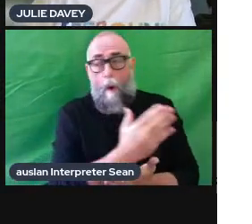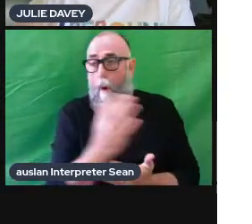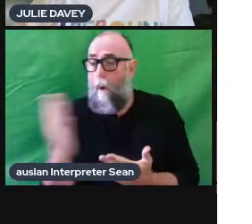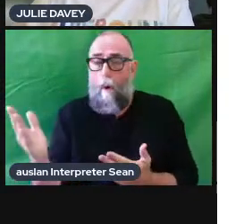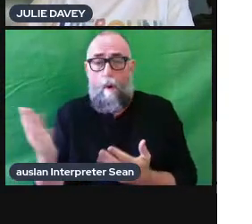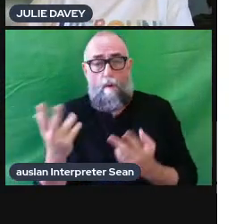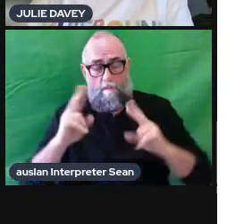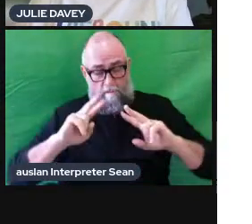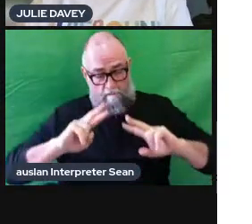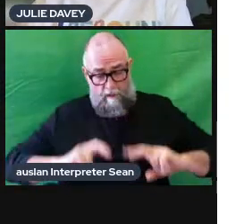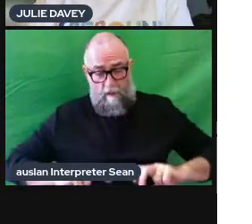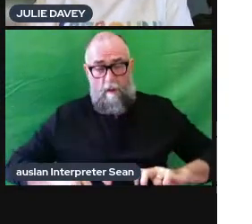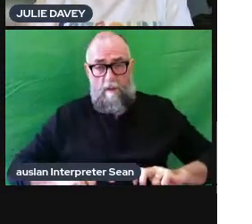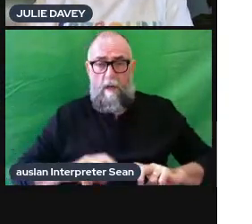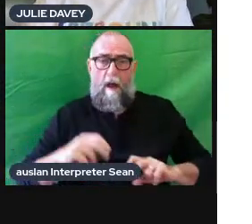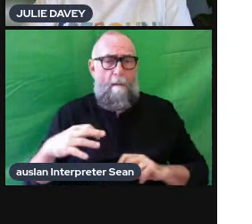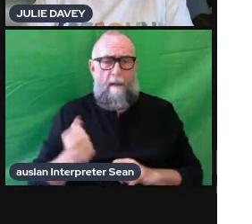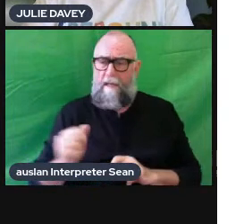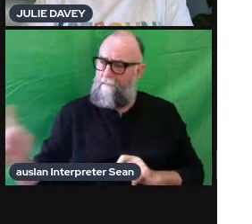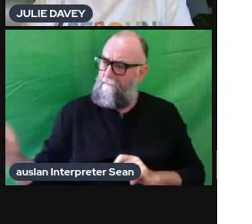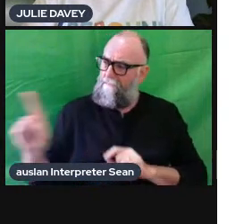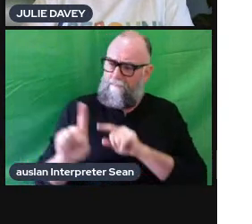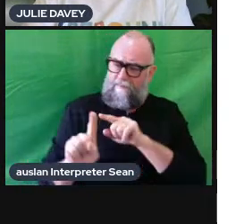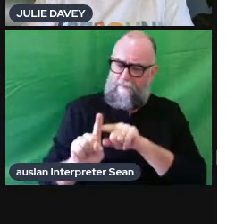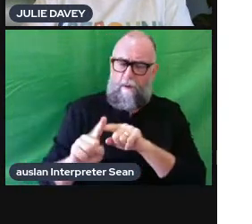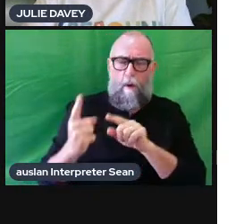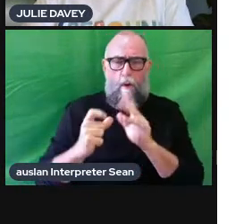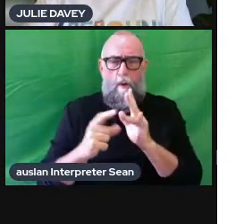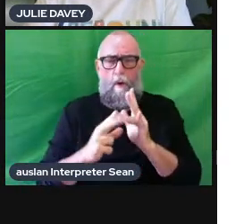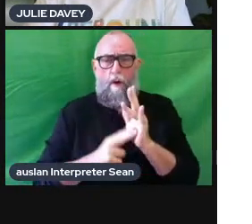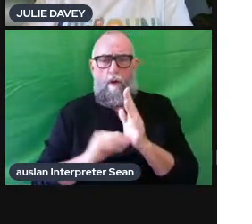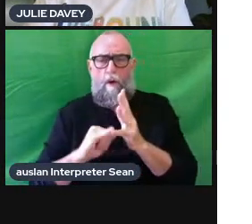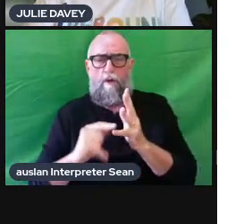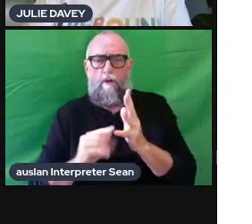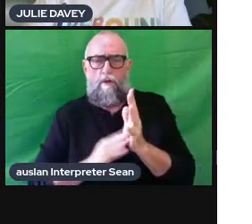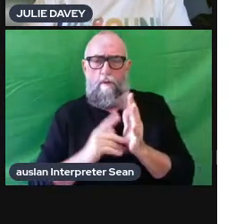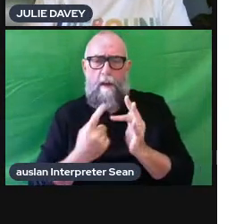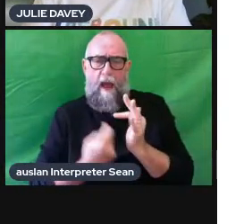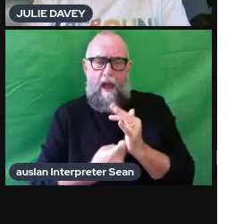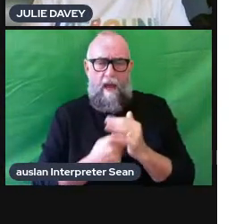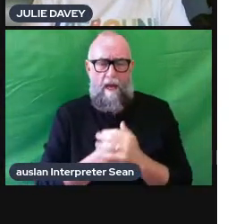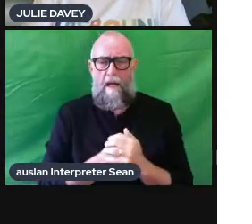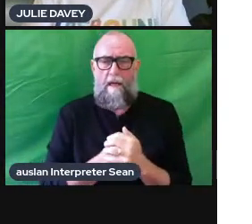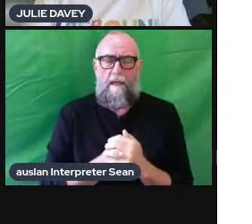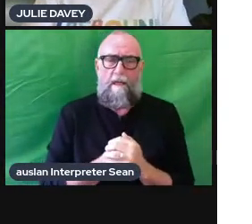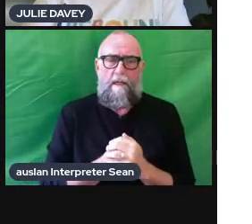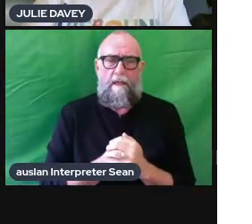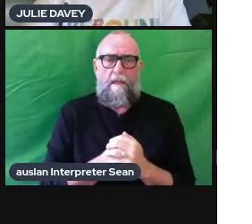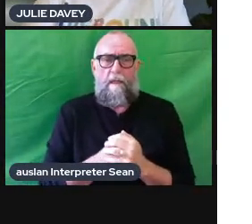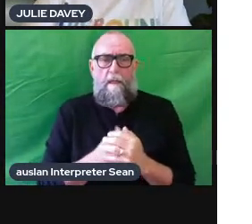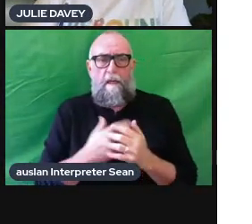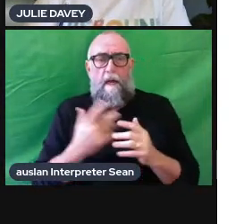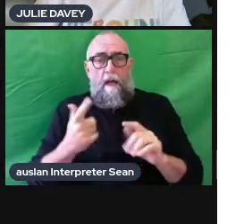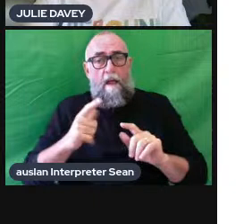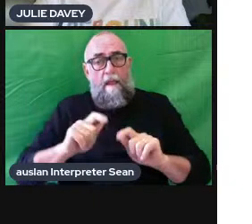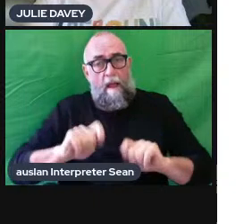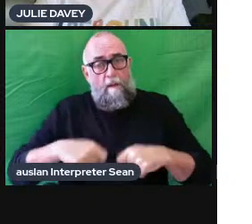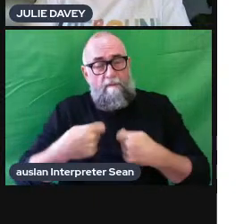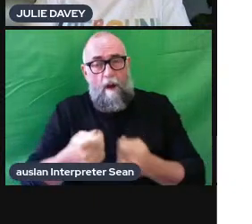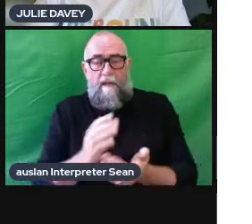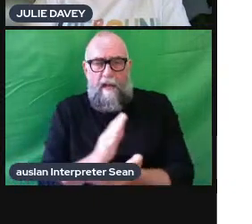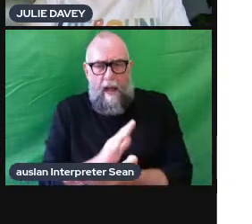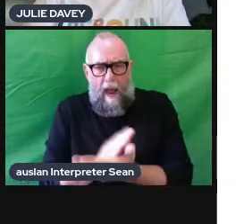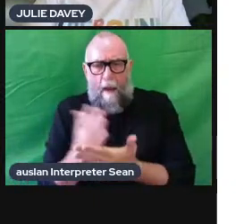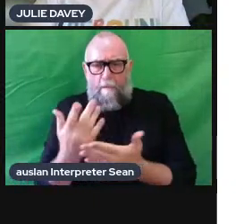and brings great benefits. And things like providing real-world feedback that can